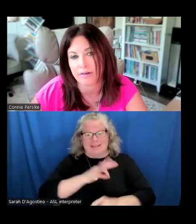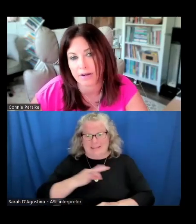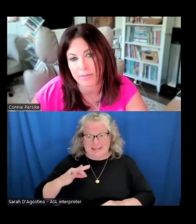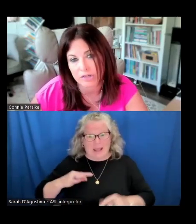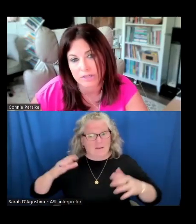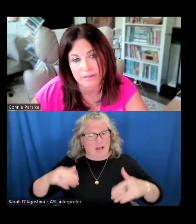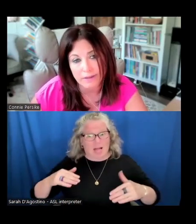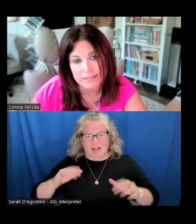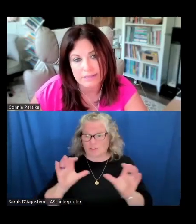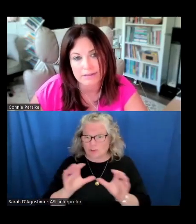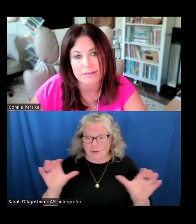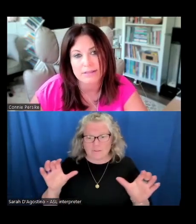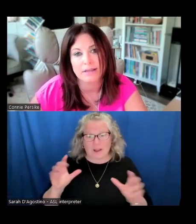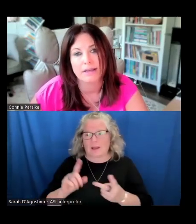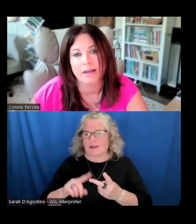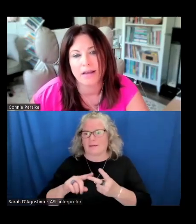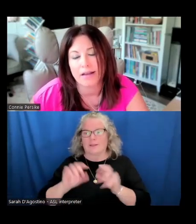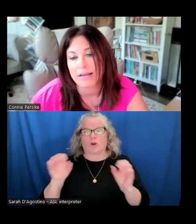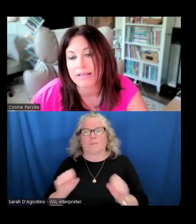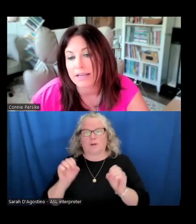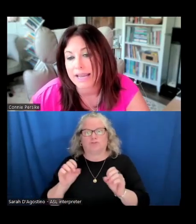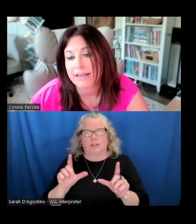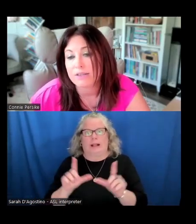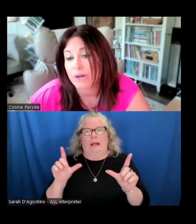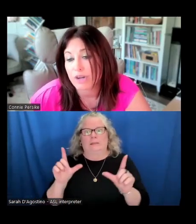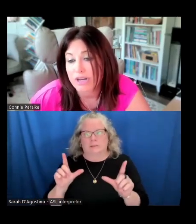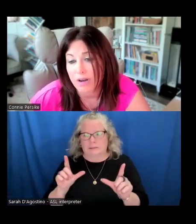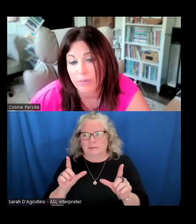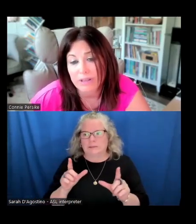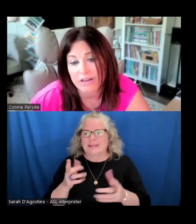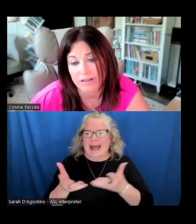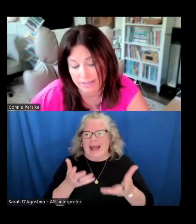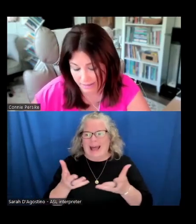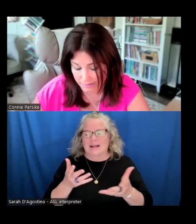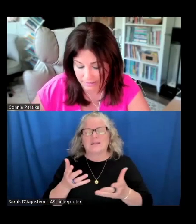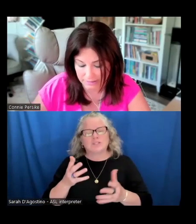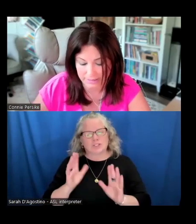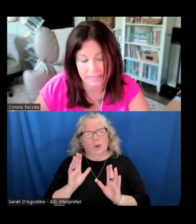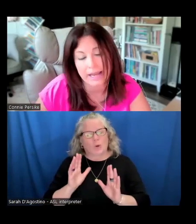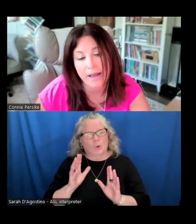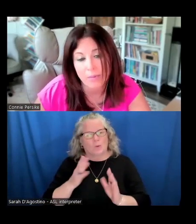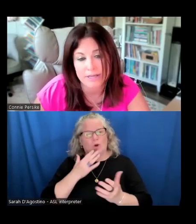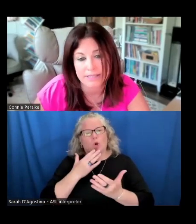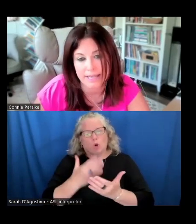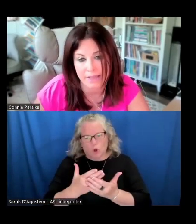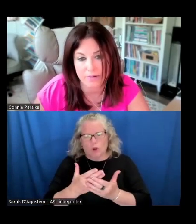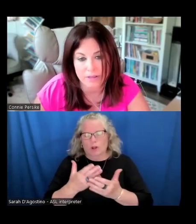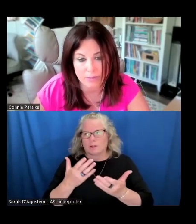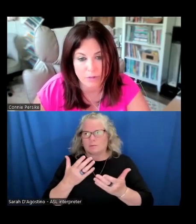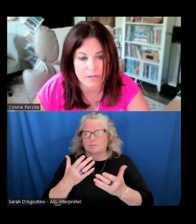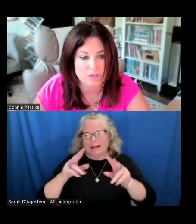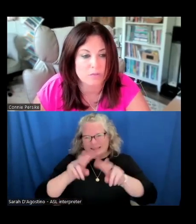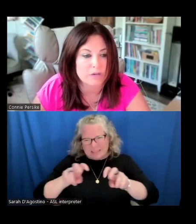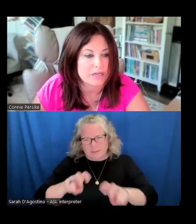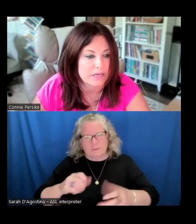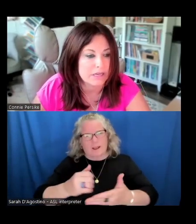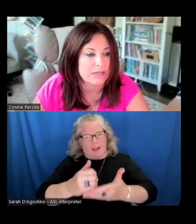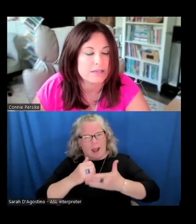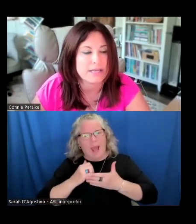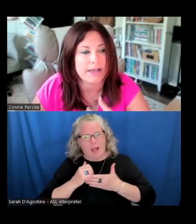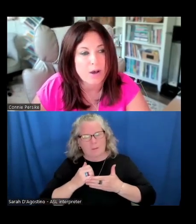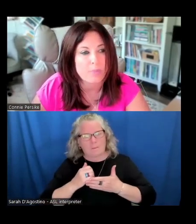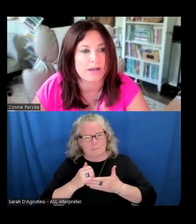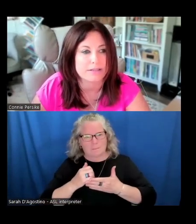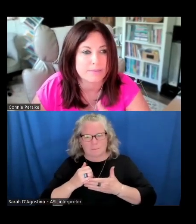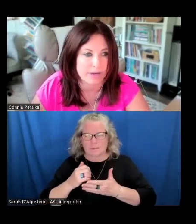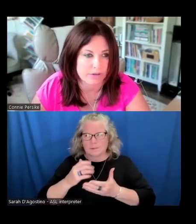yet. They're on emergency license. And so a really good assessment can help us gather the information we need